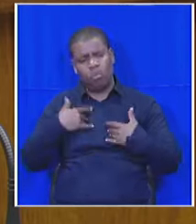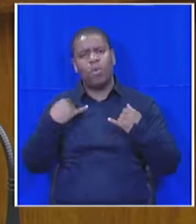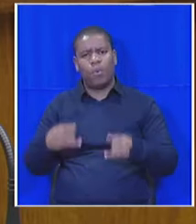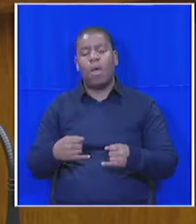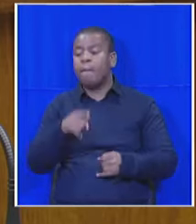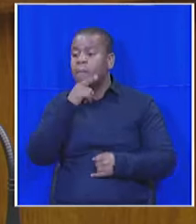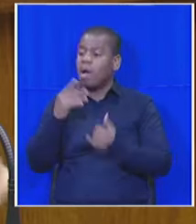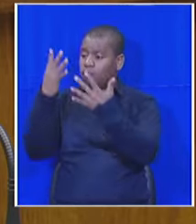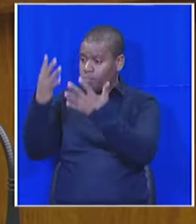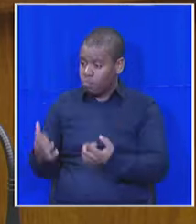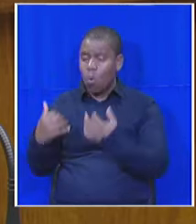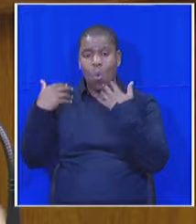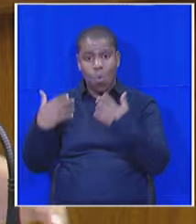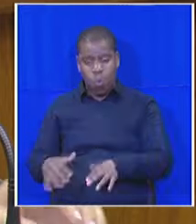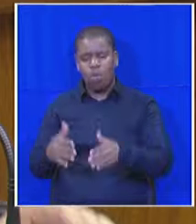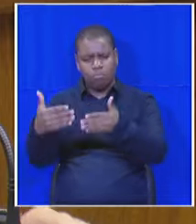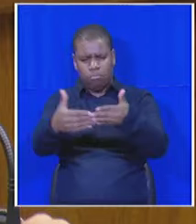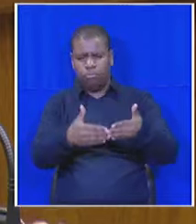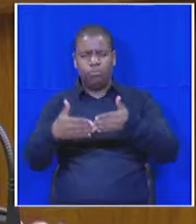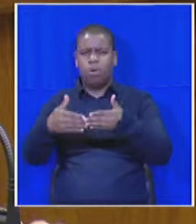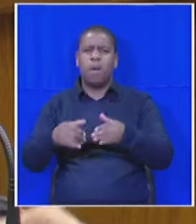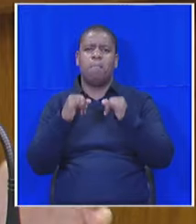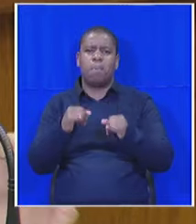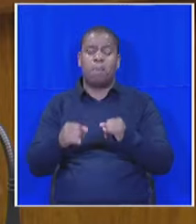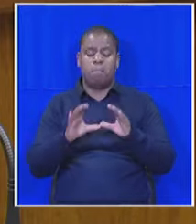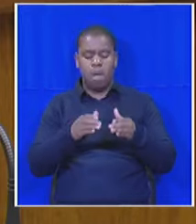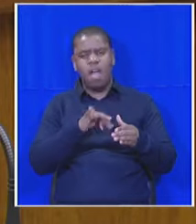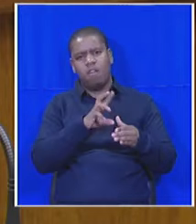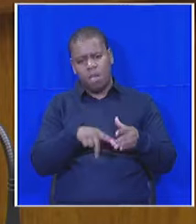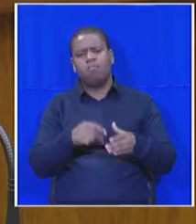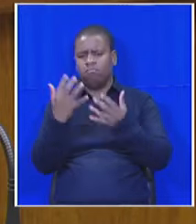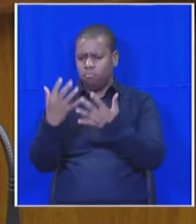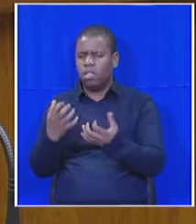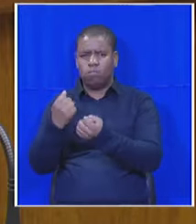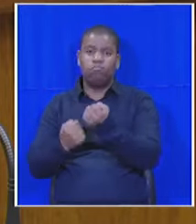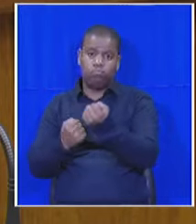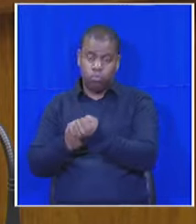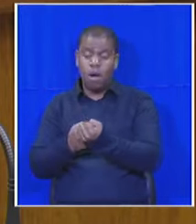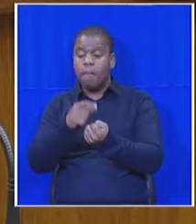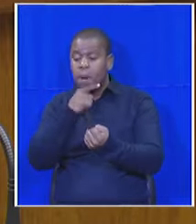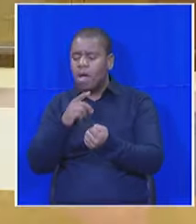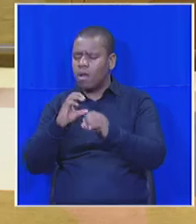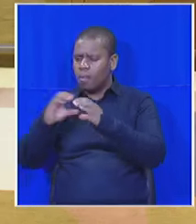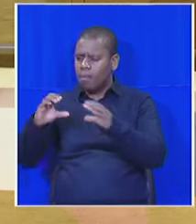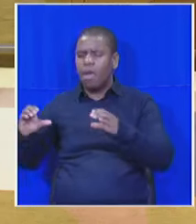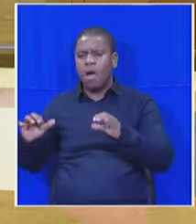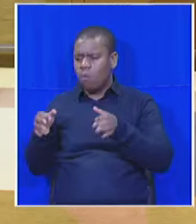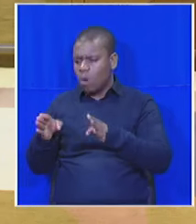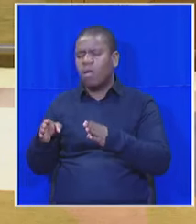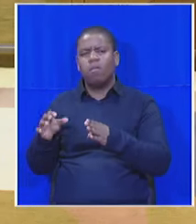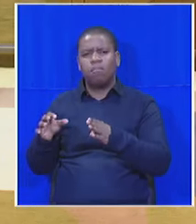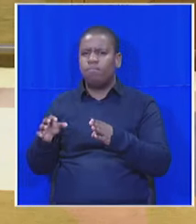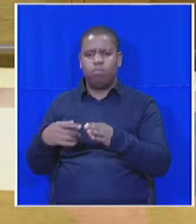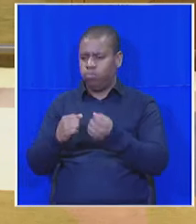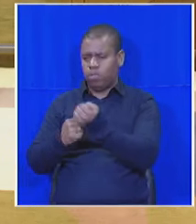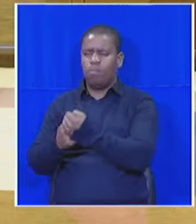budget looks after the most vulnerable in our society. The IFP will therefore support this budget, but not the way in which it's administrated. I thank you. The